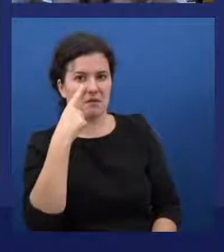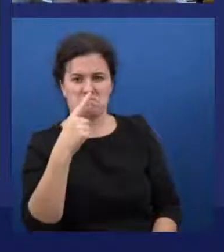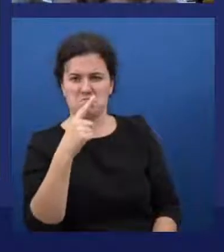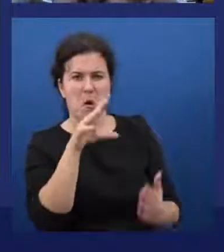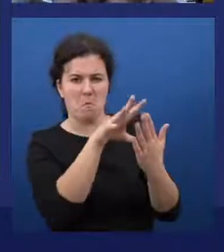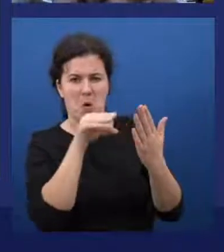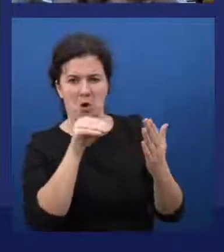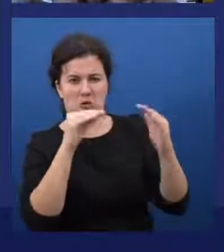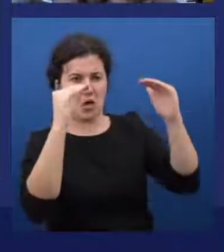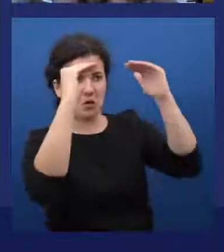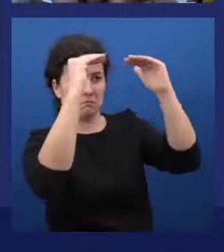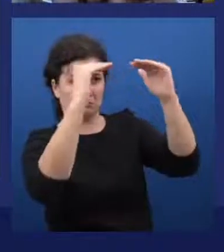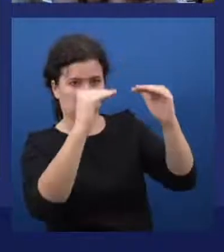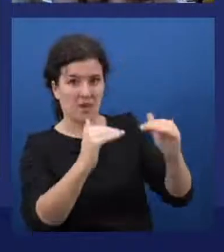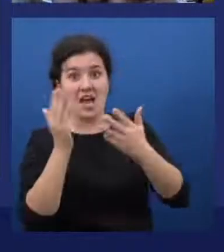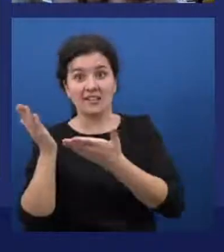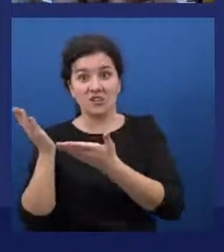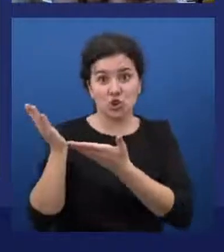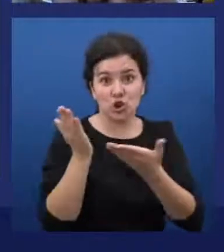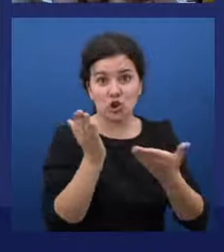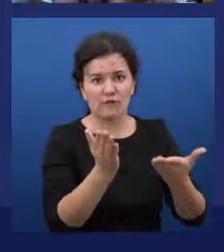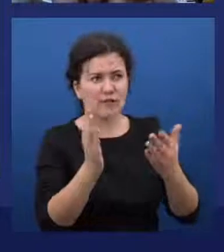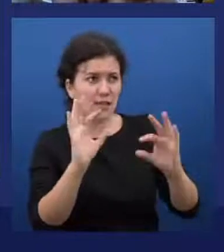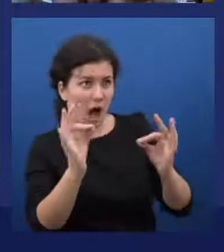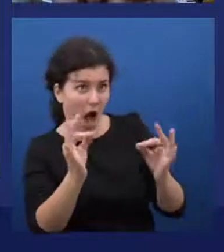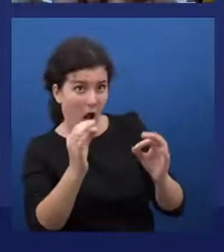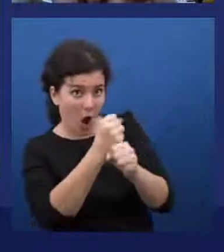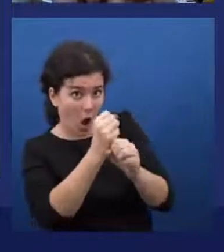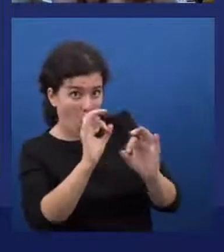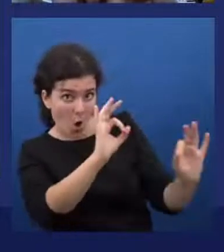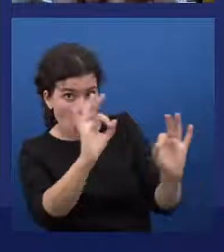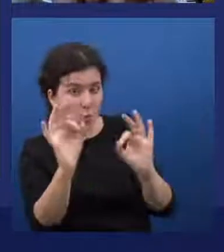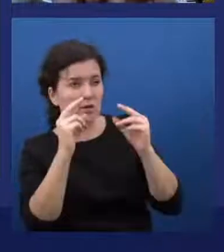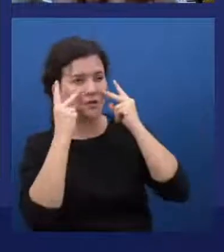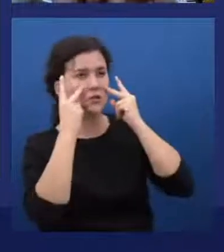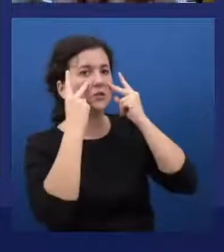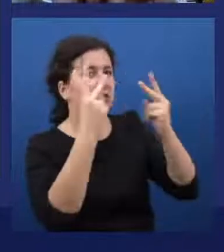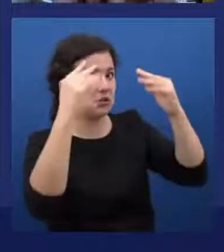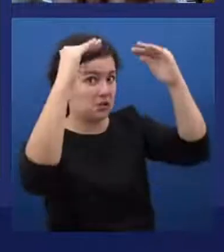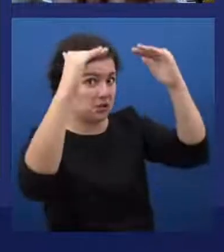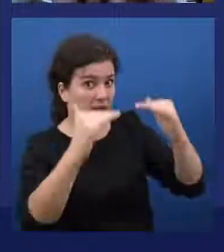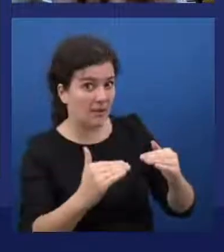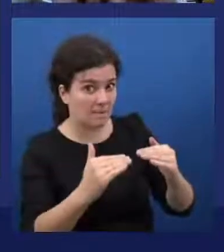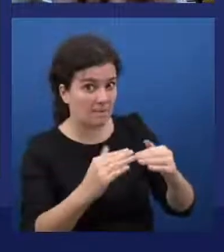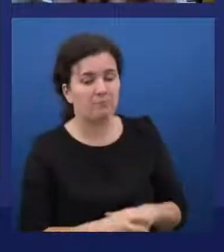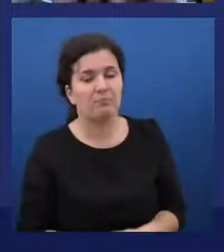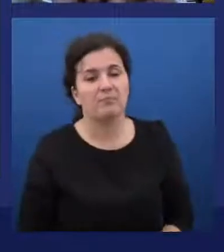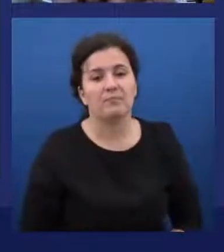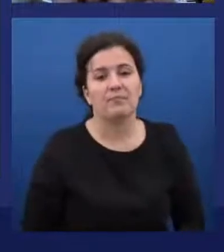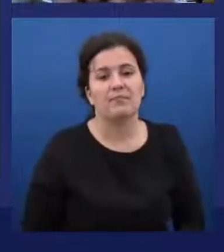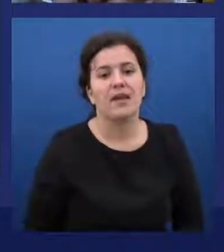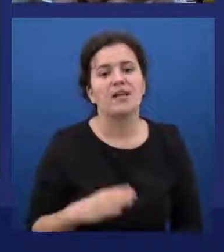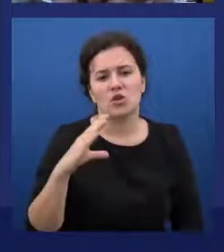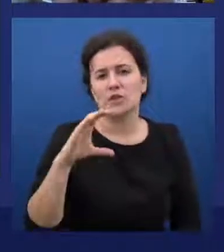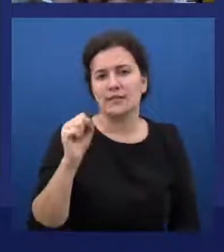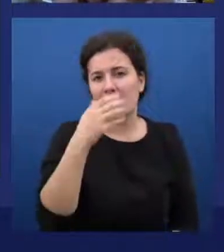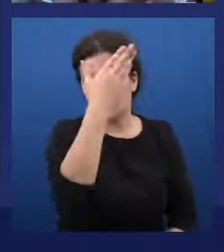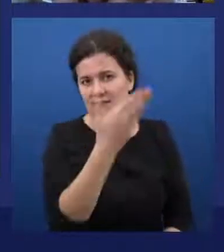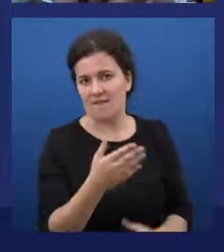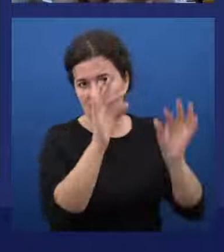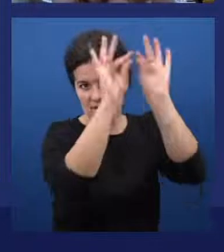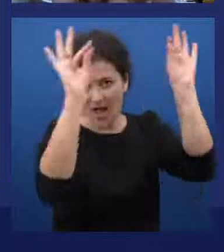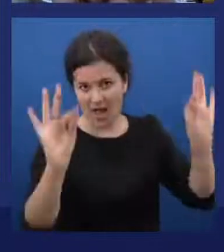want to check how services work. So that I have that CSV file here, and then actually that's